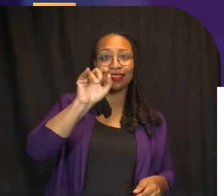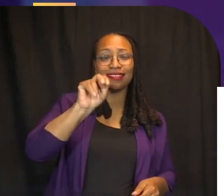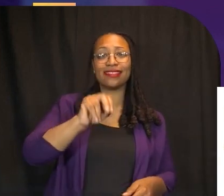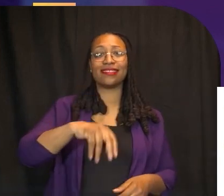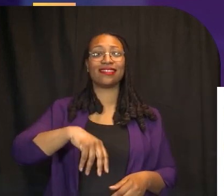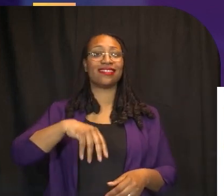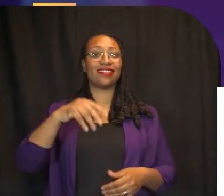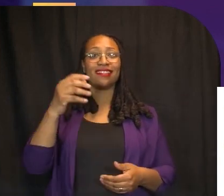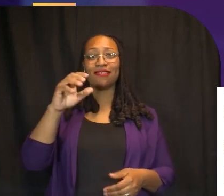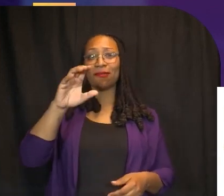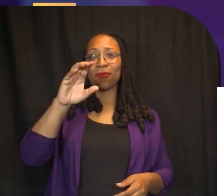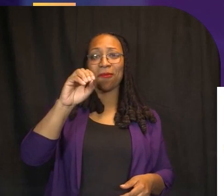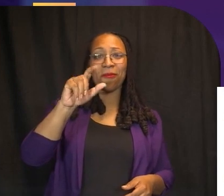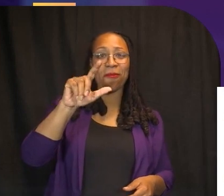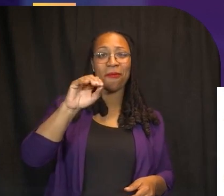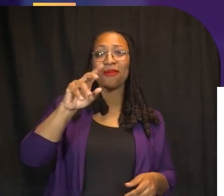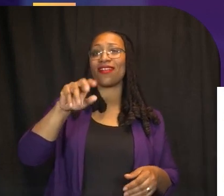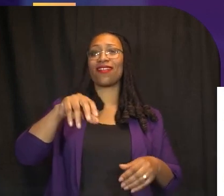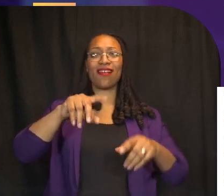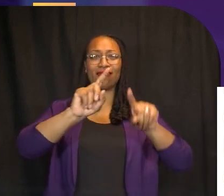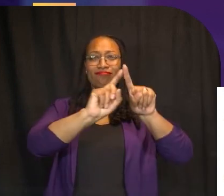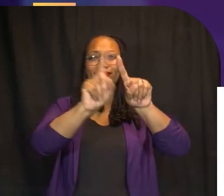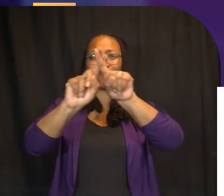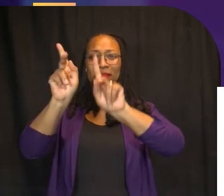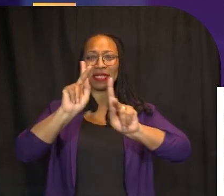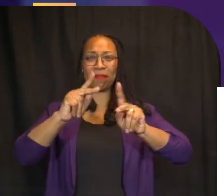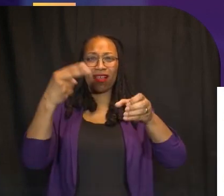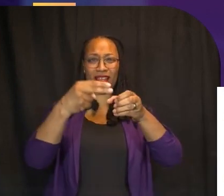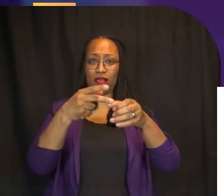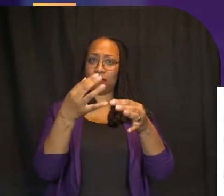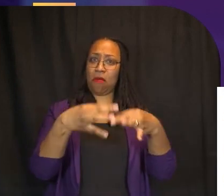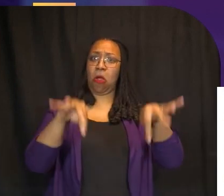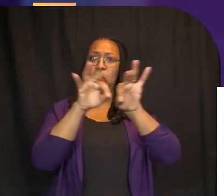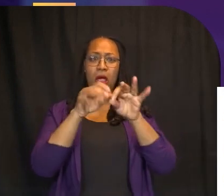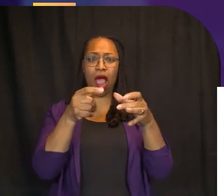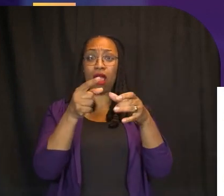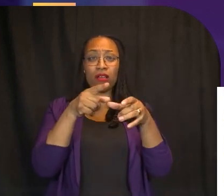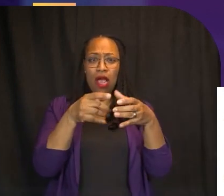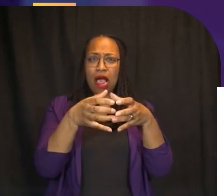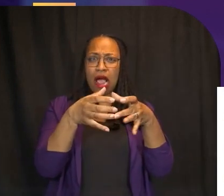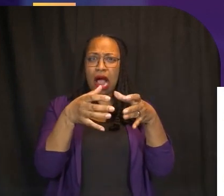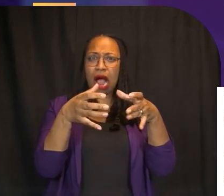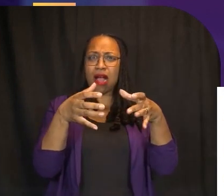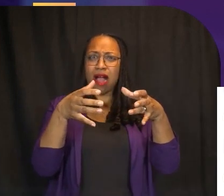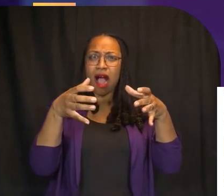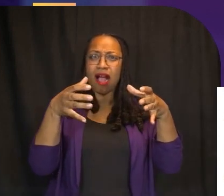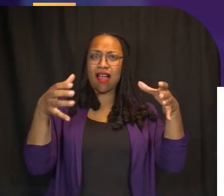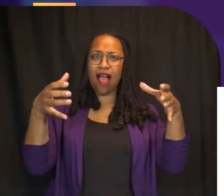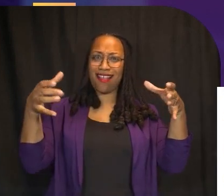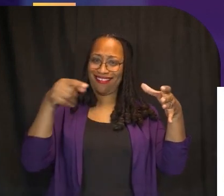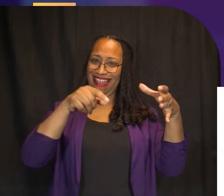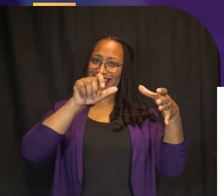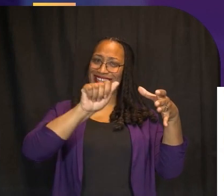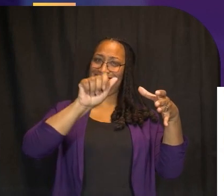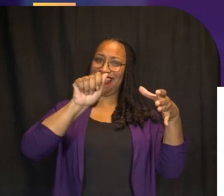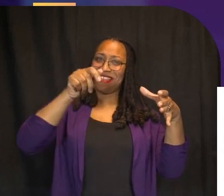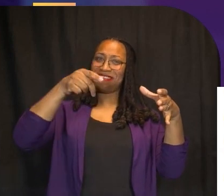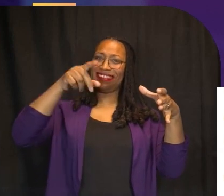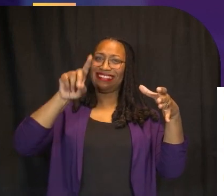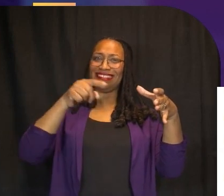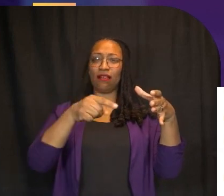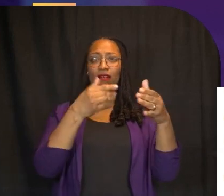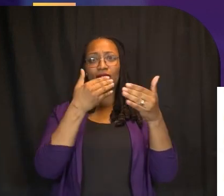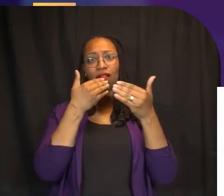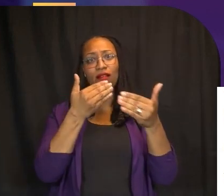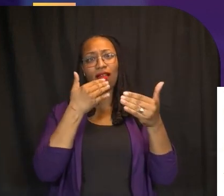and participate in the disability rights movement. To see these leaders, we need look no further than tonight's